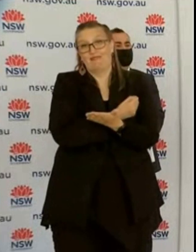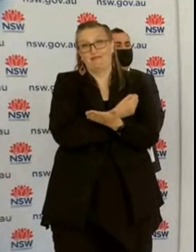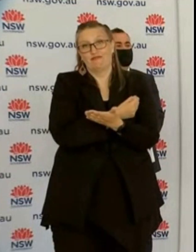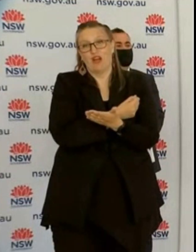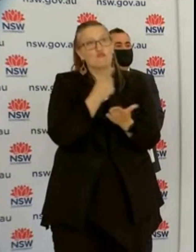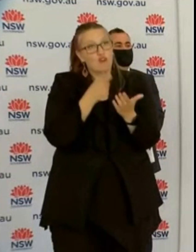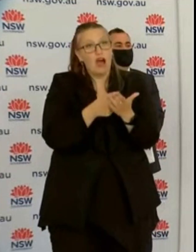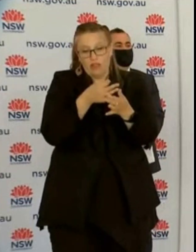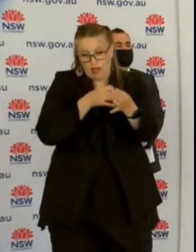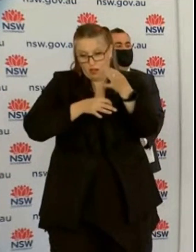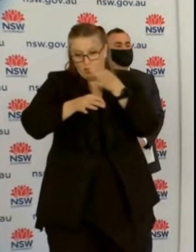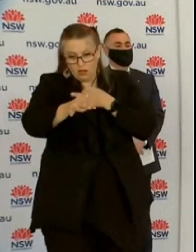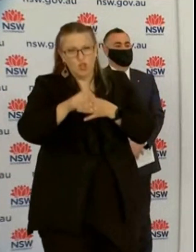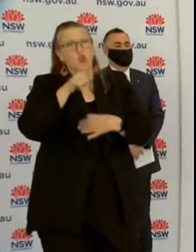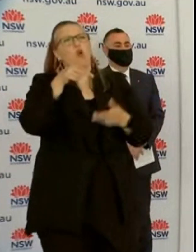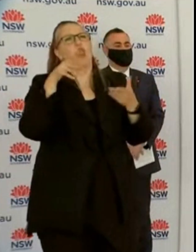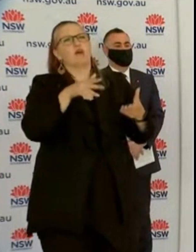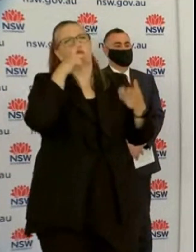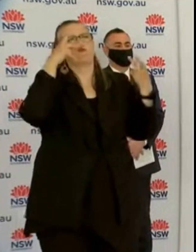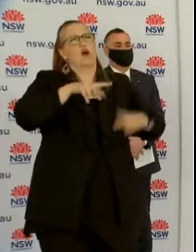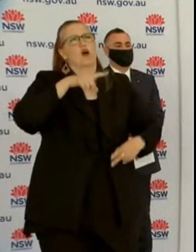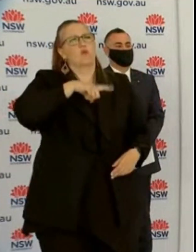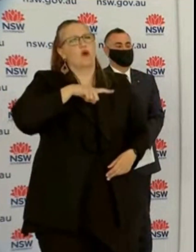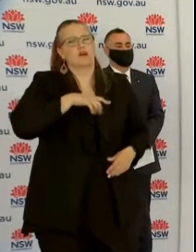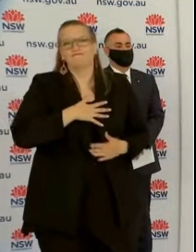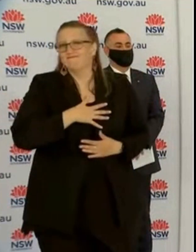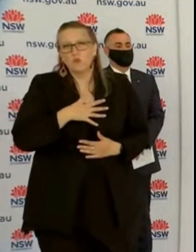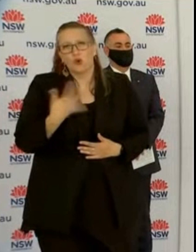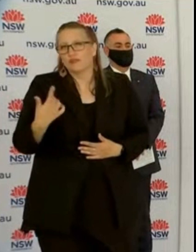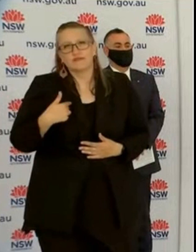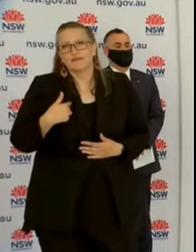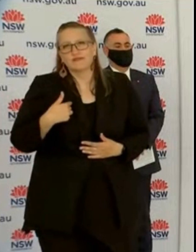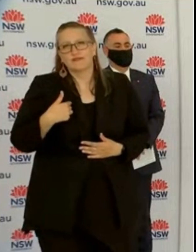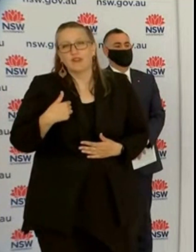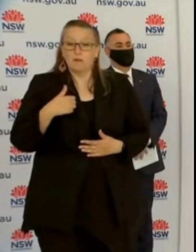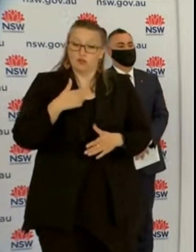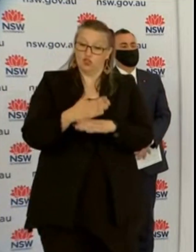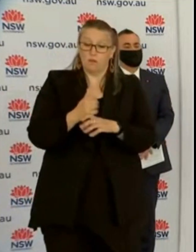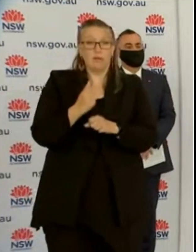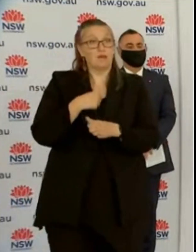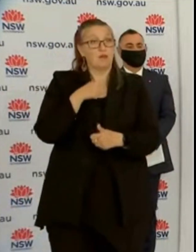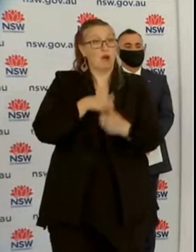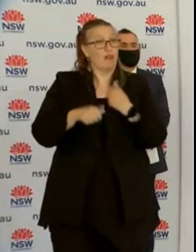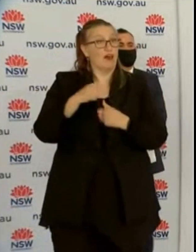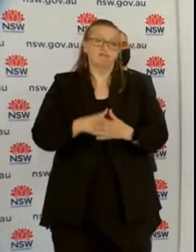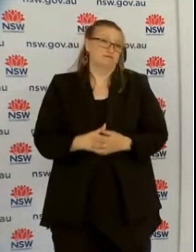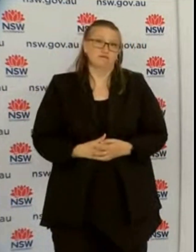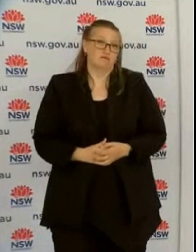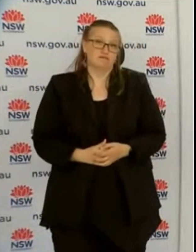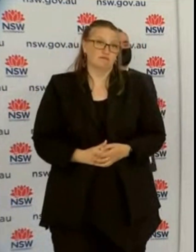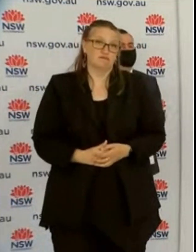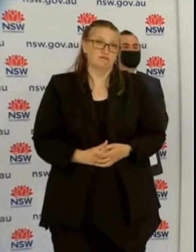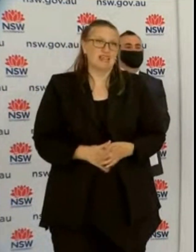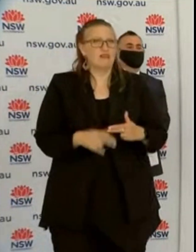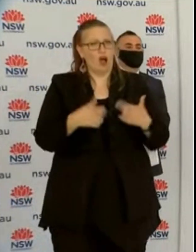thousands of people to die? My job is to protect the community. It doesn't always make me popular, but I'm pleased to do it because I shouldn't